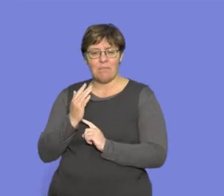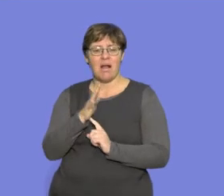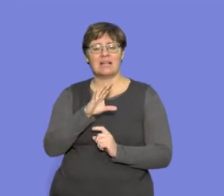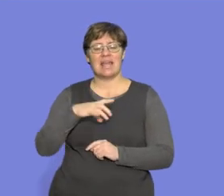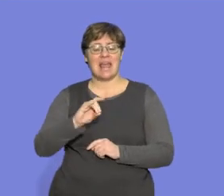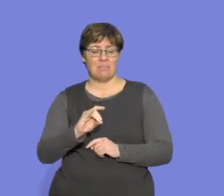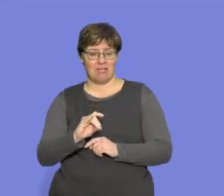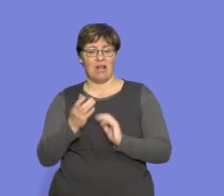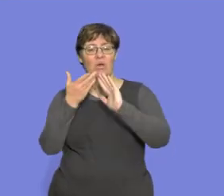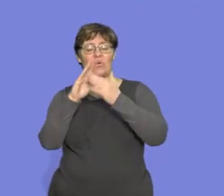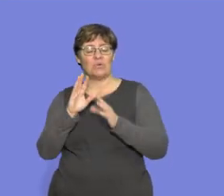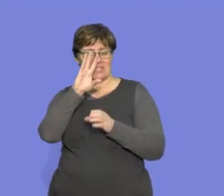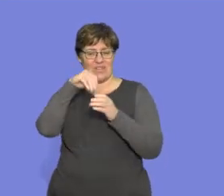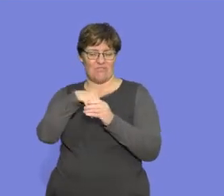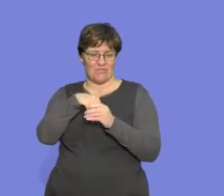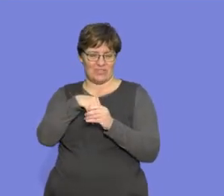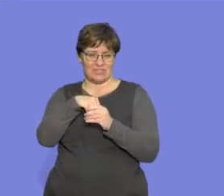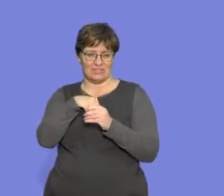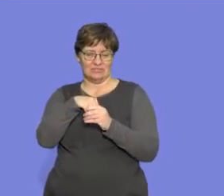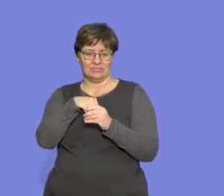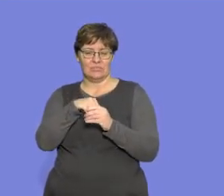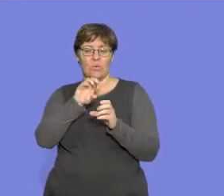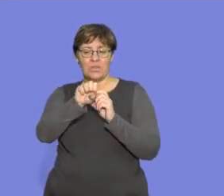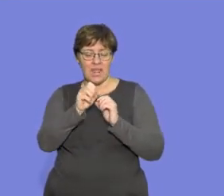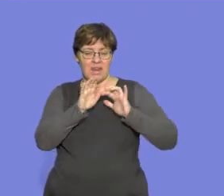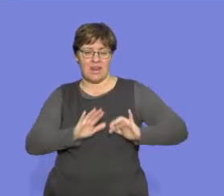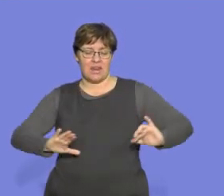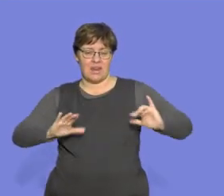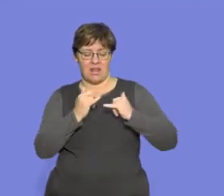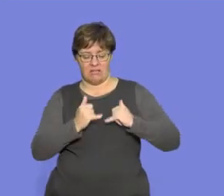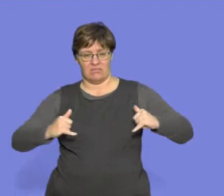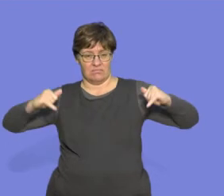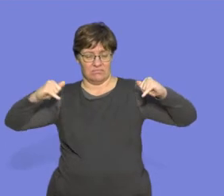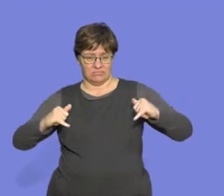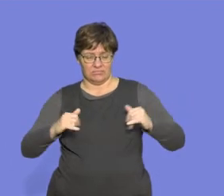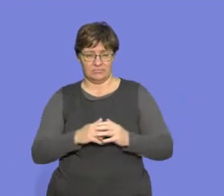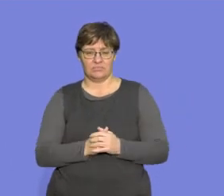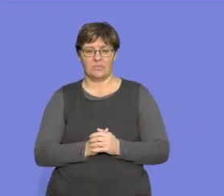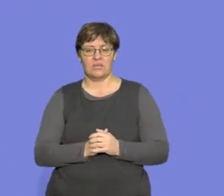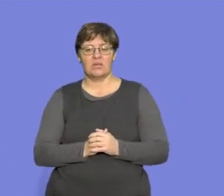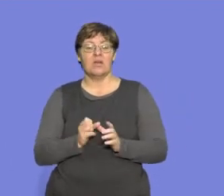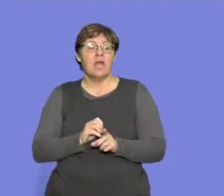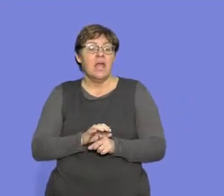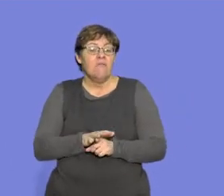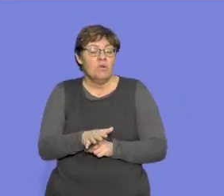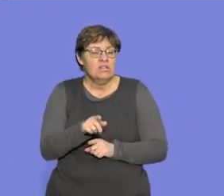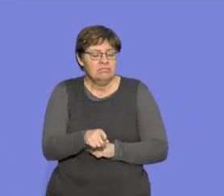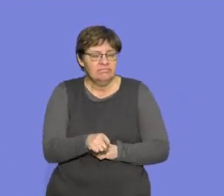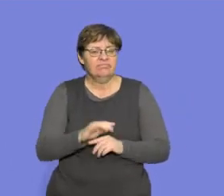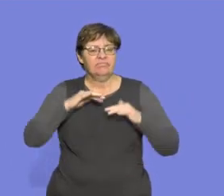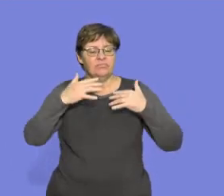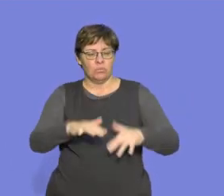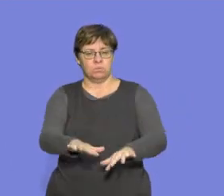and communities that are found along these coastlines. So what influences these would be the ocean